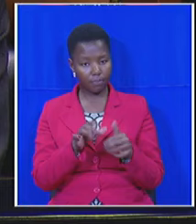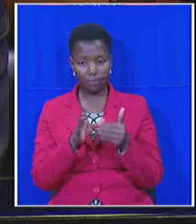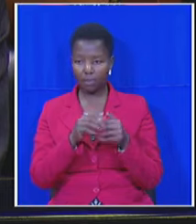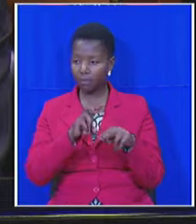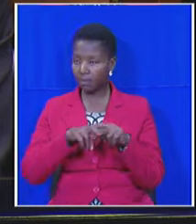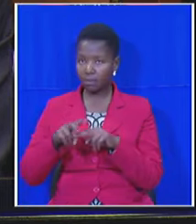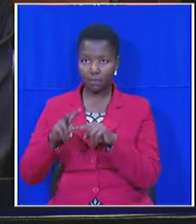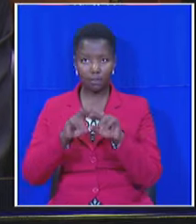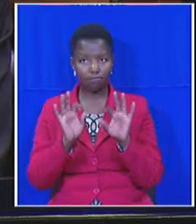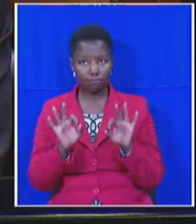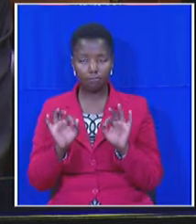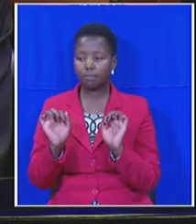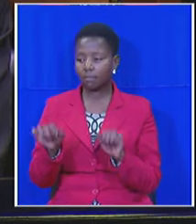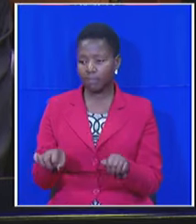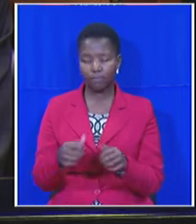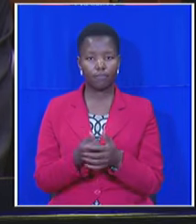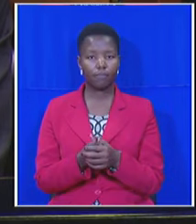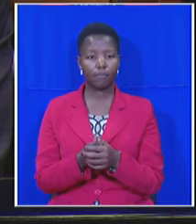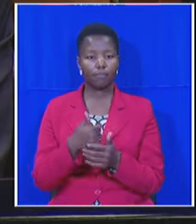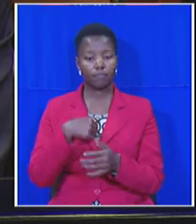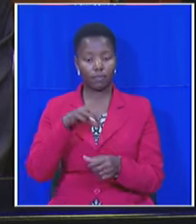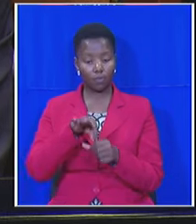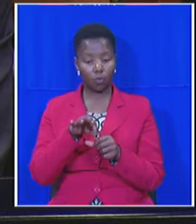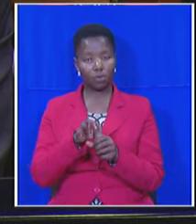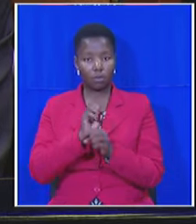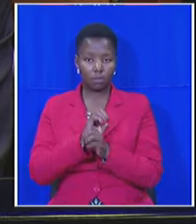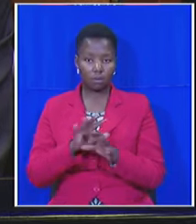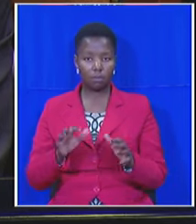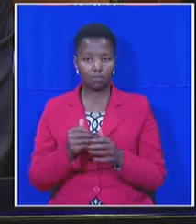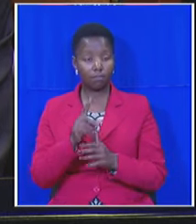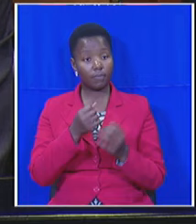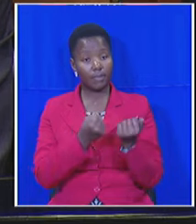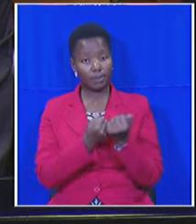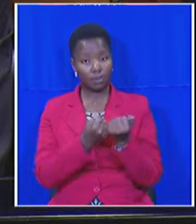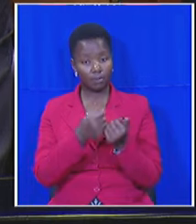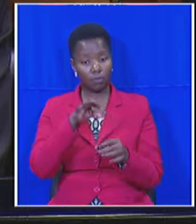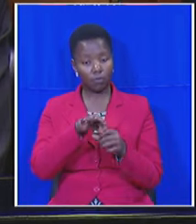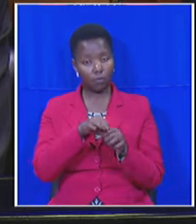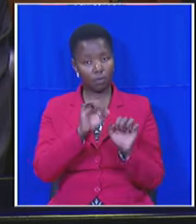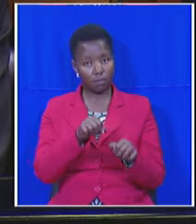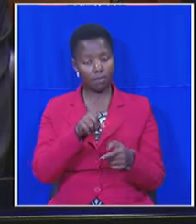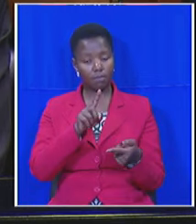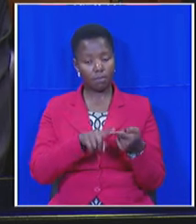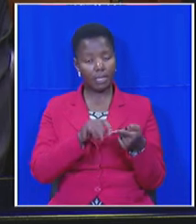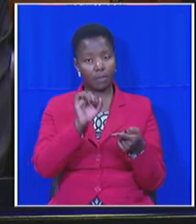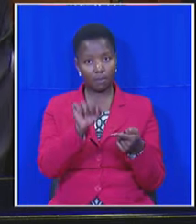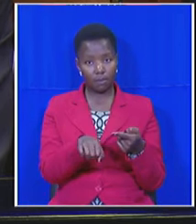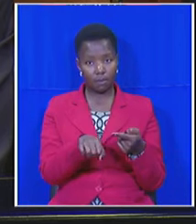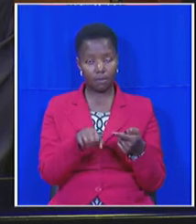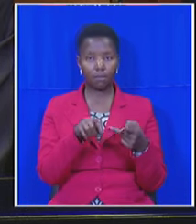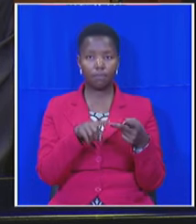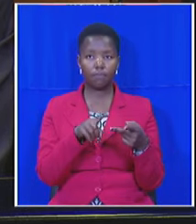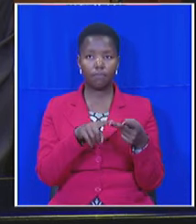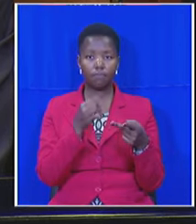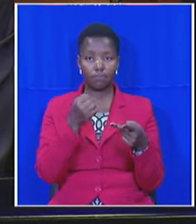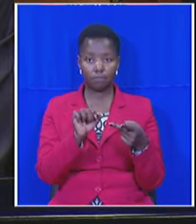allocated seats? Voting will now commence. Those in favour of the vote being agreed to should press the yes button.